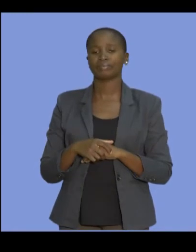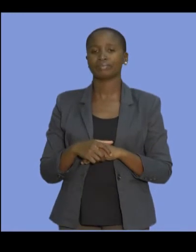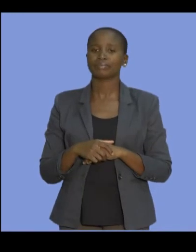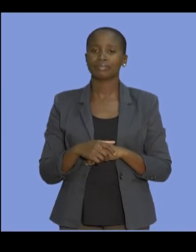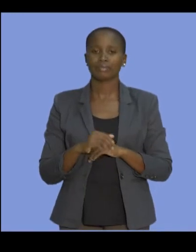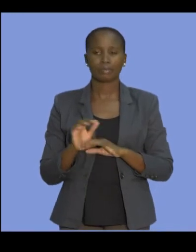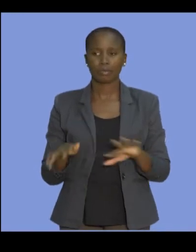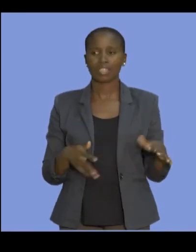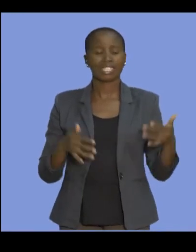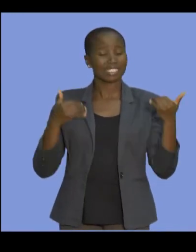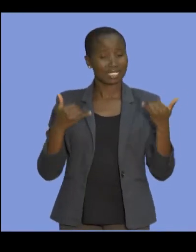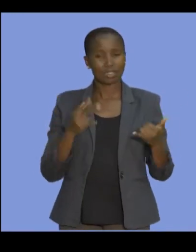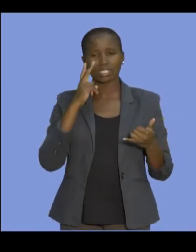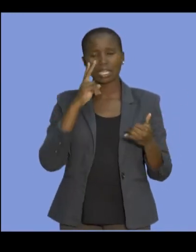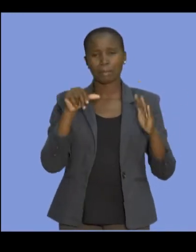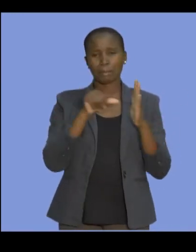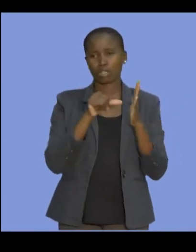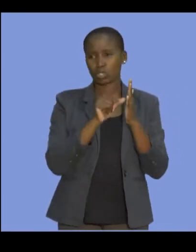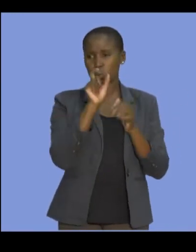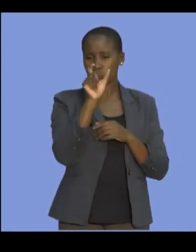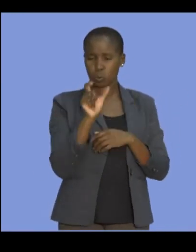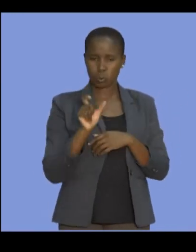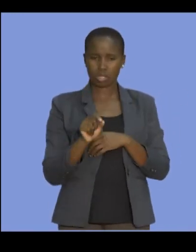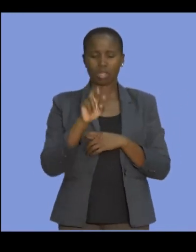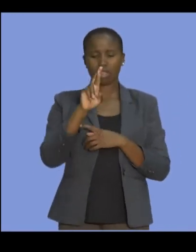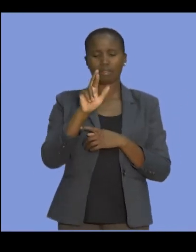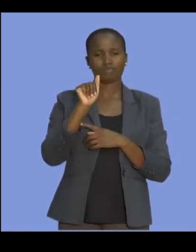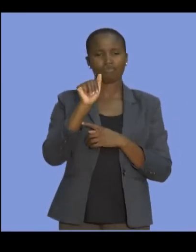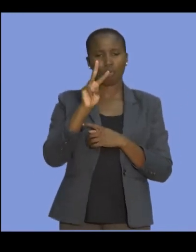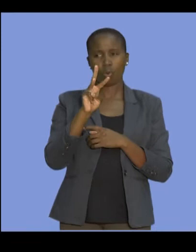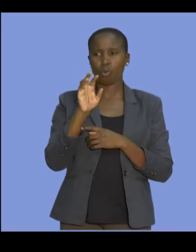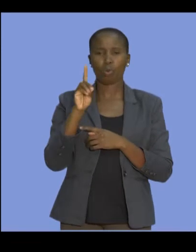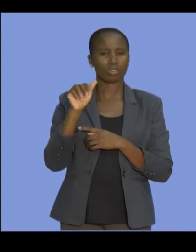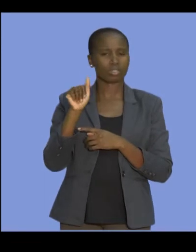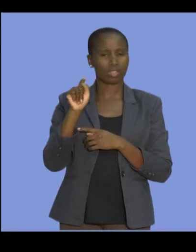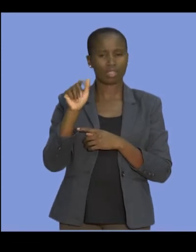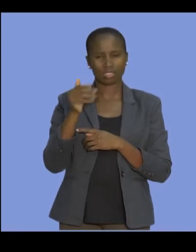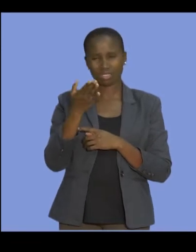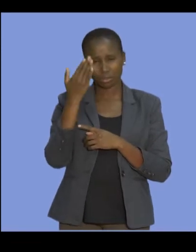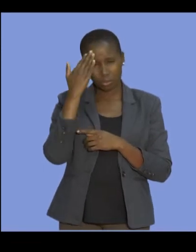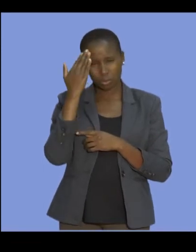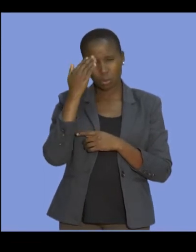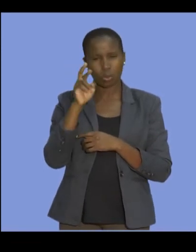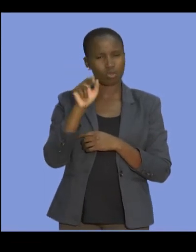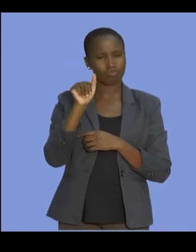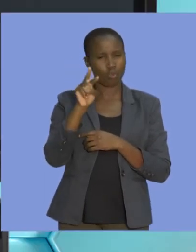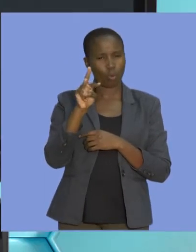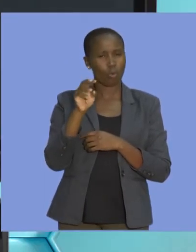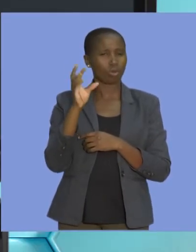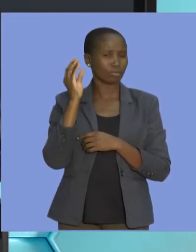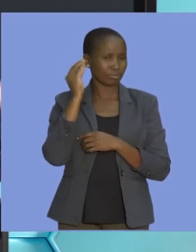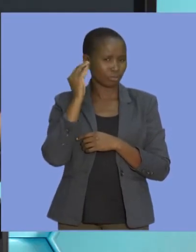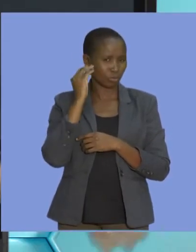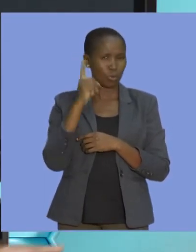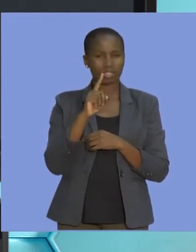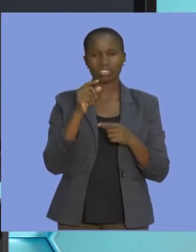let's look at some of the keywords. Raw data, grouped data. So we know that raw data given as 1, 2,